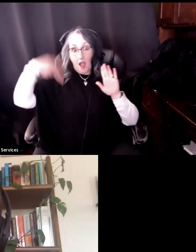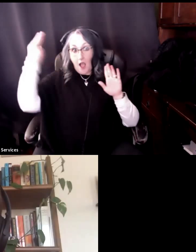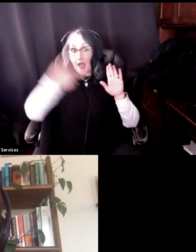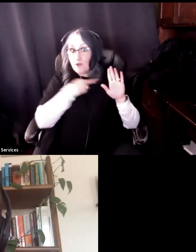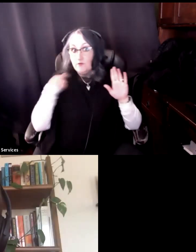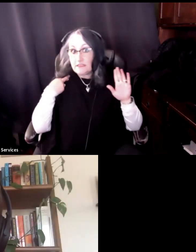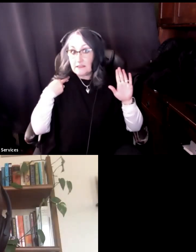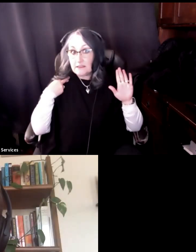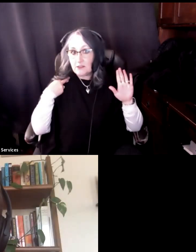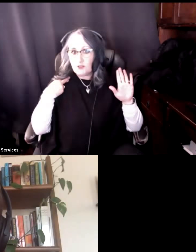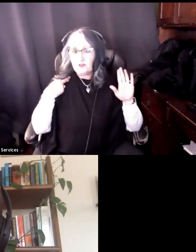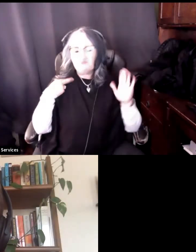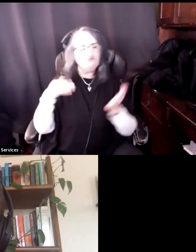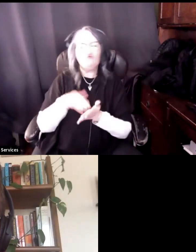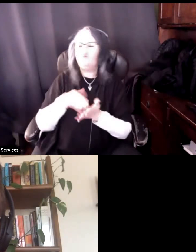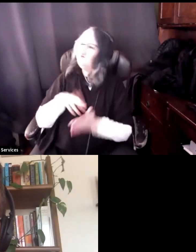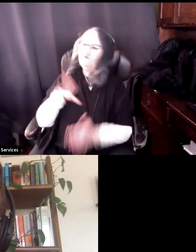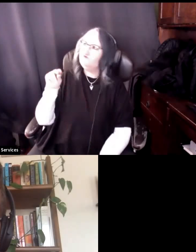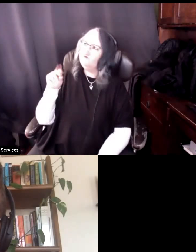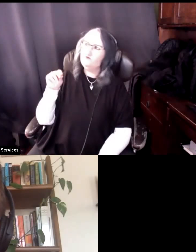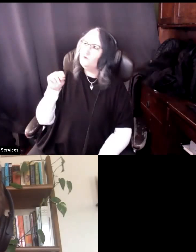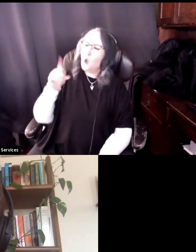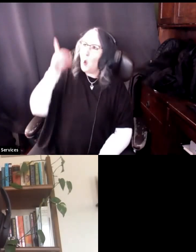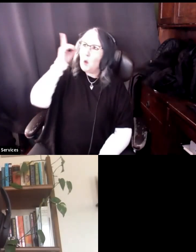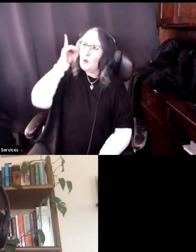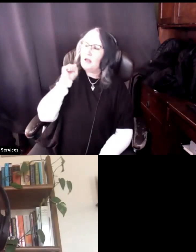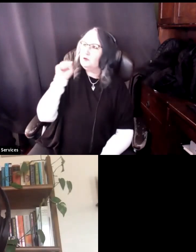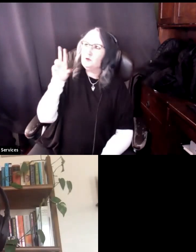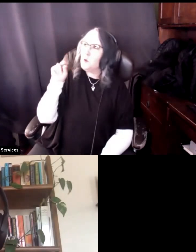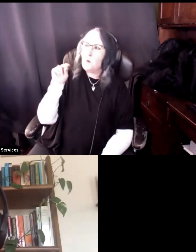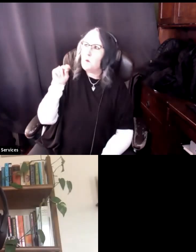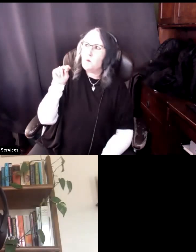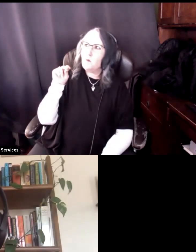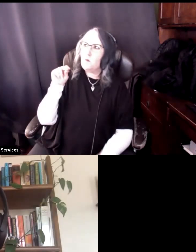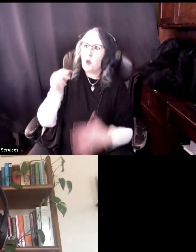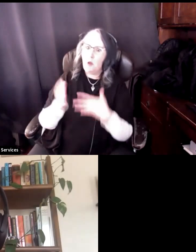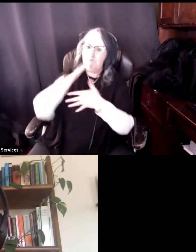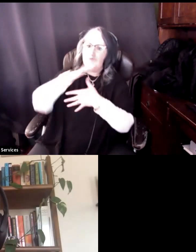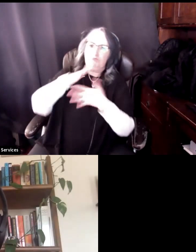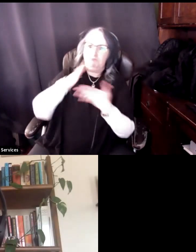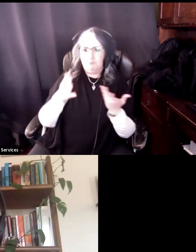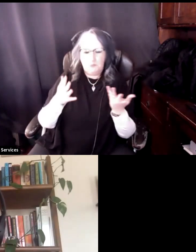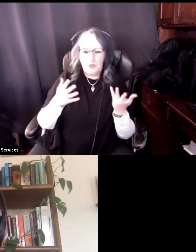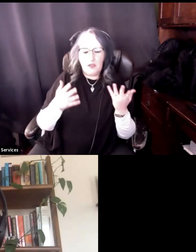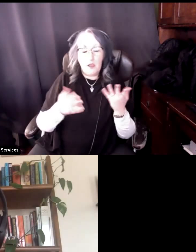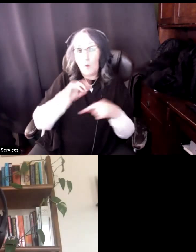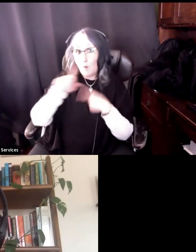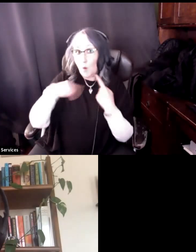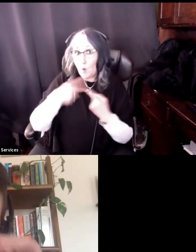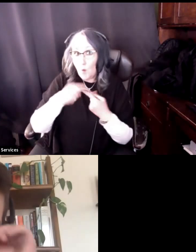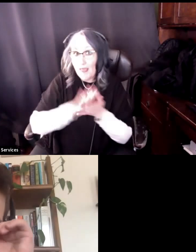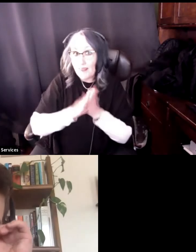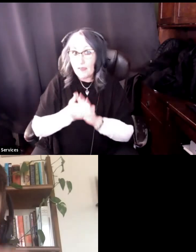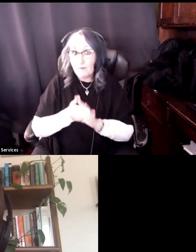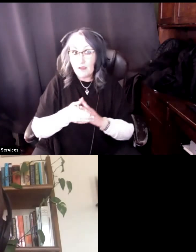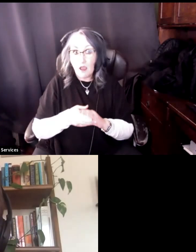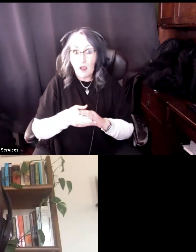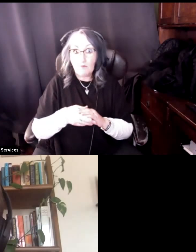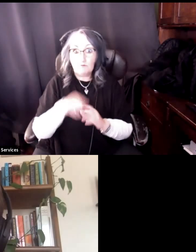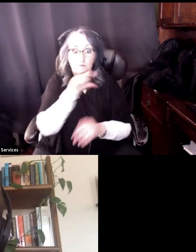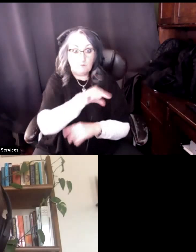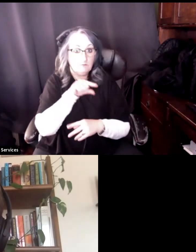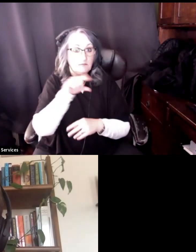Not to the best of my knowledge, and in terms of when they will become eligible, we'll have to wait for the governor's announcement.